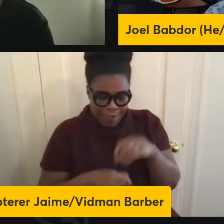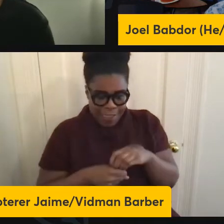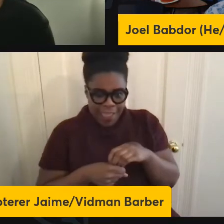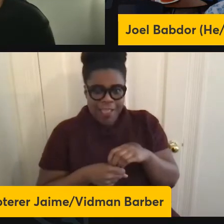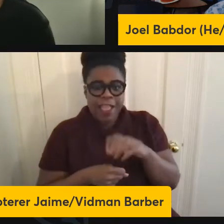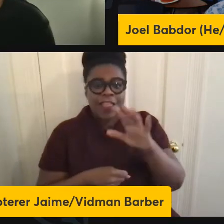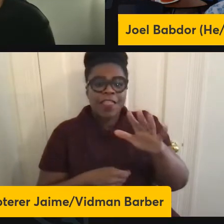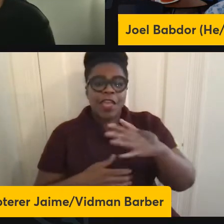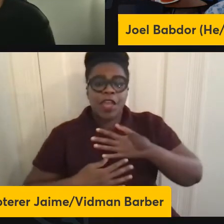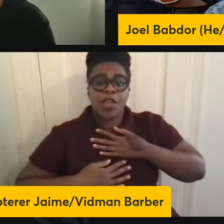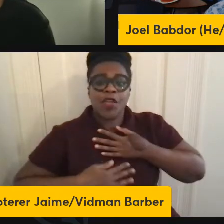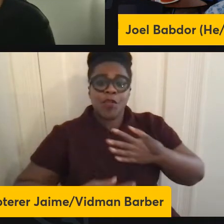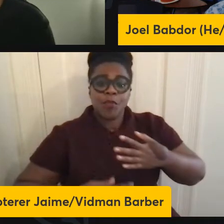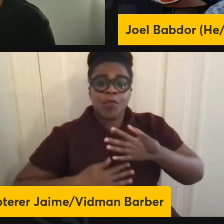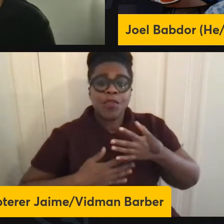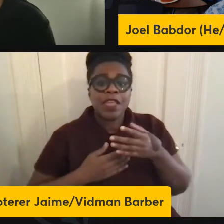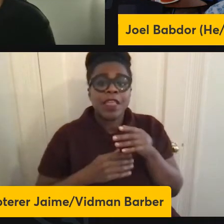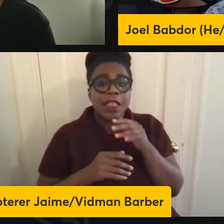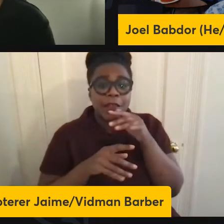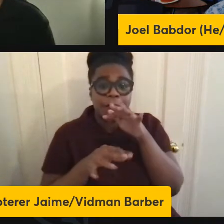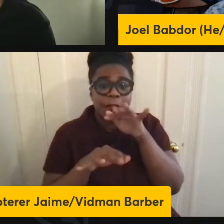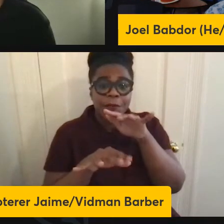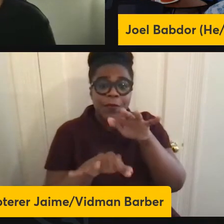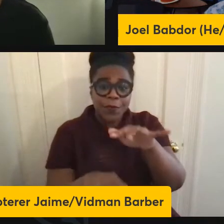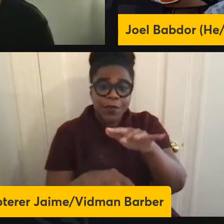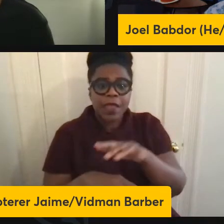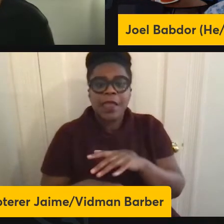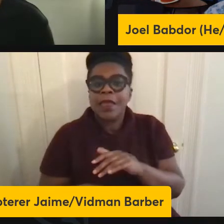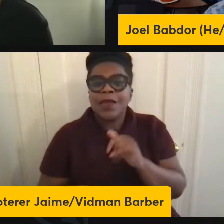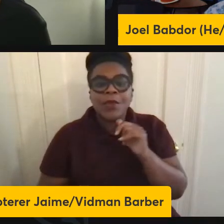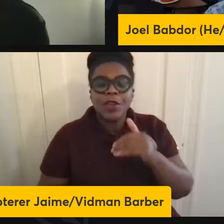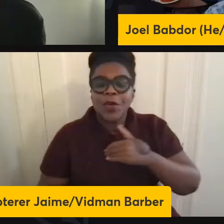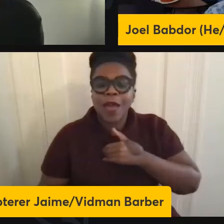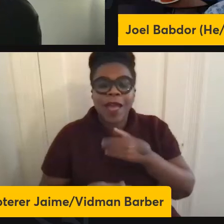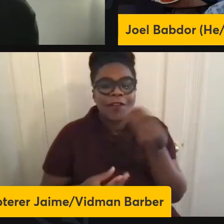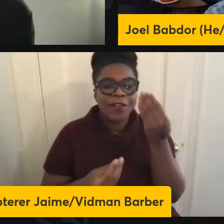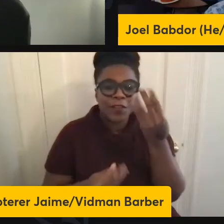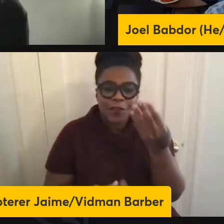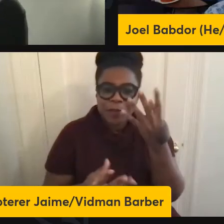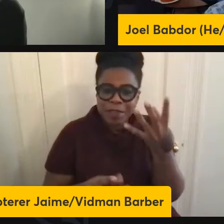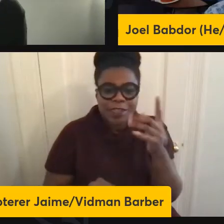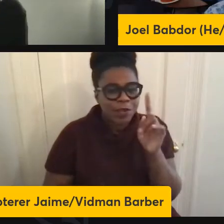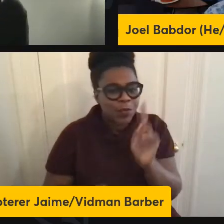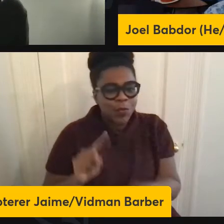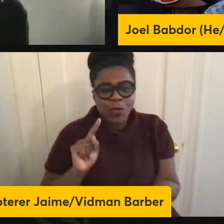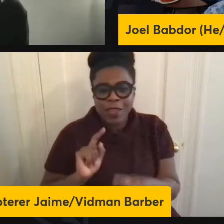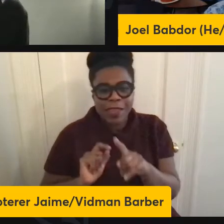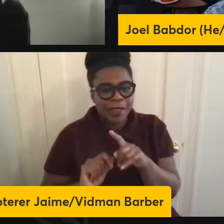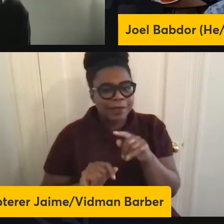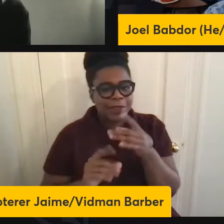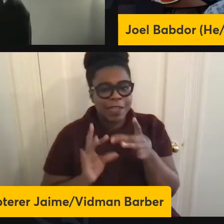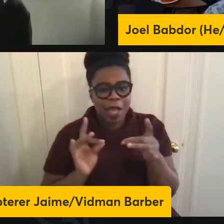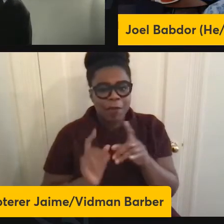secretions. However, we don't have any data on that or cannot comment on that at this time.